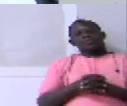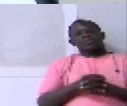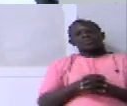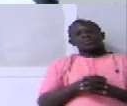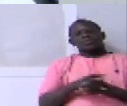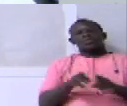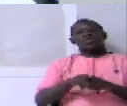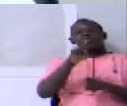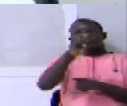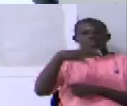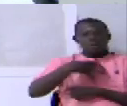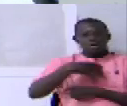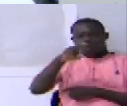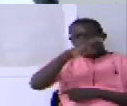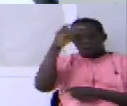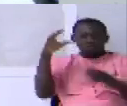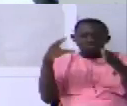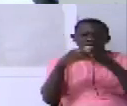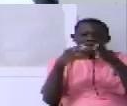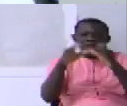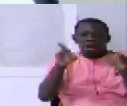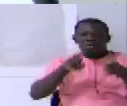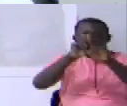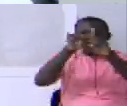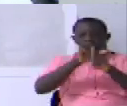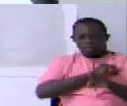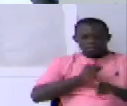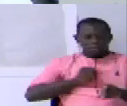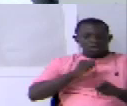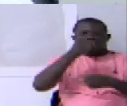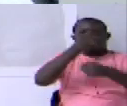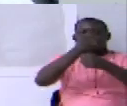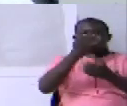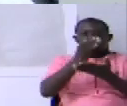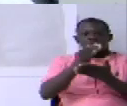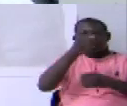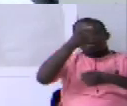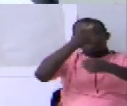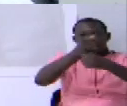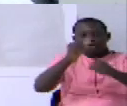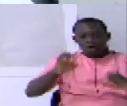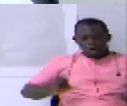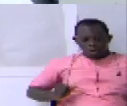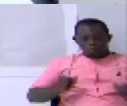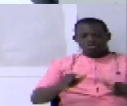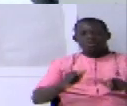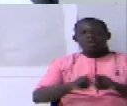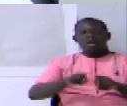you like to work with us to ensure that we create the opportunity for reconciliation?